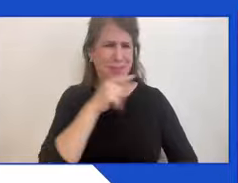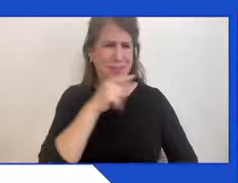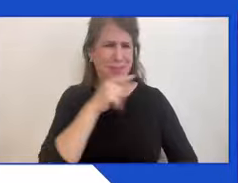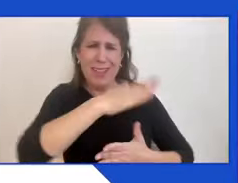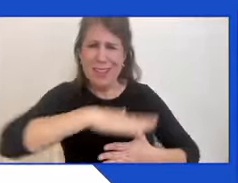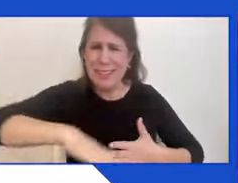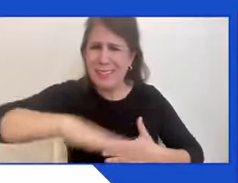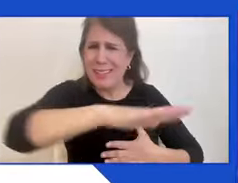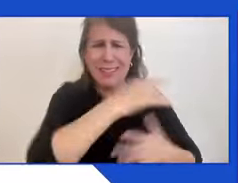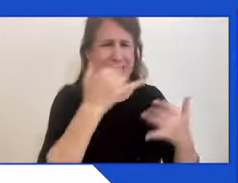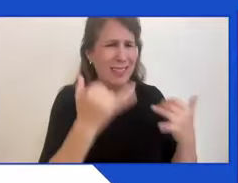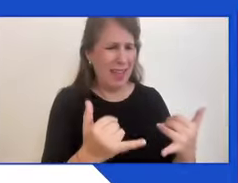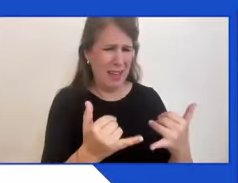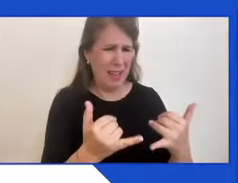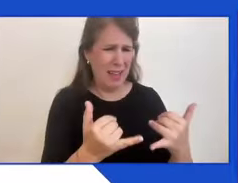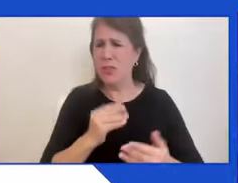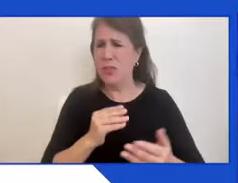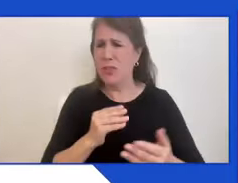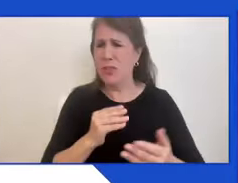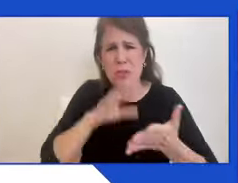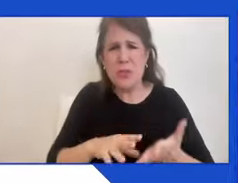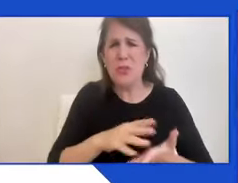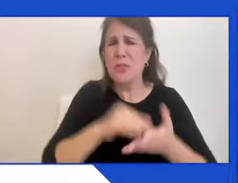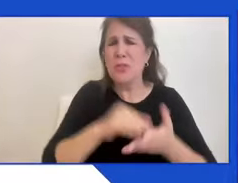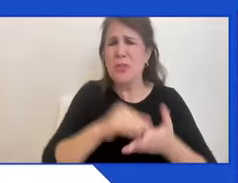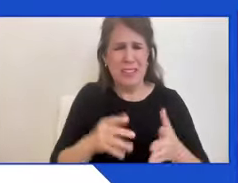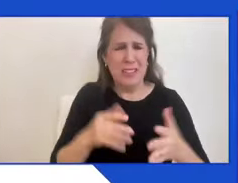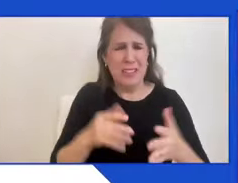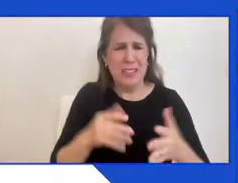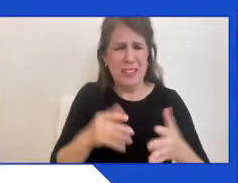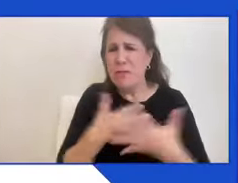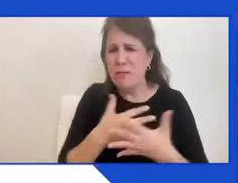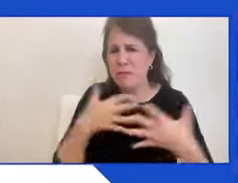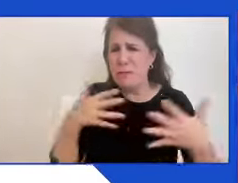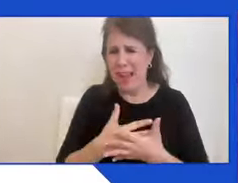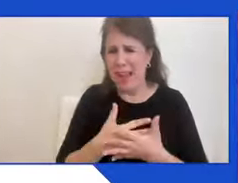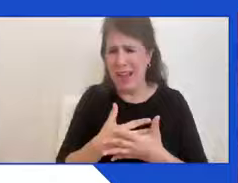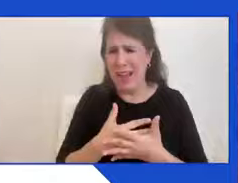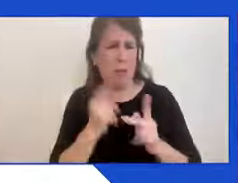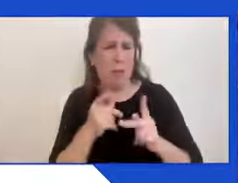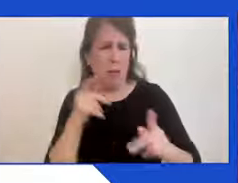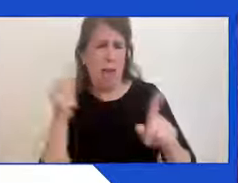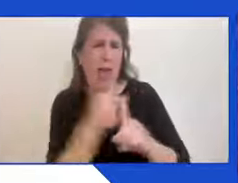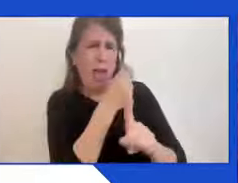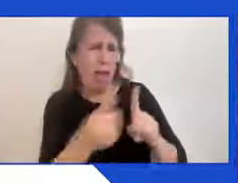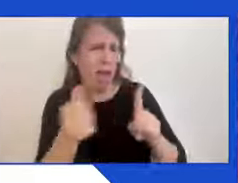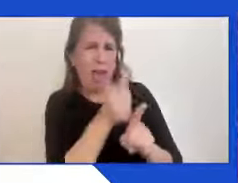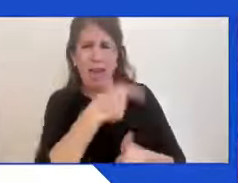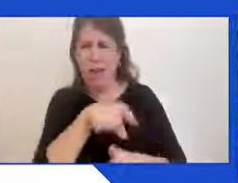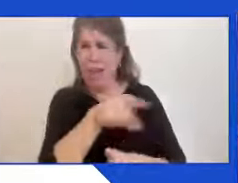minority feels outcast and afraid of being physically abused.